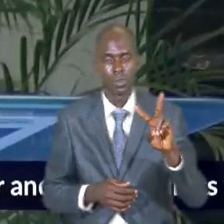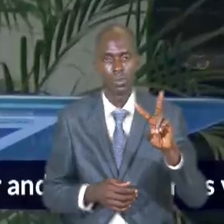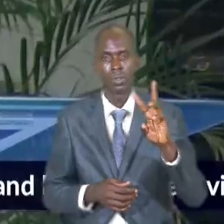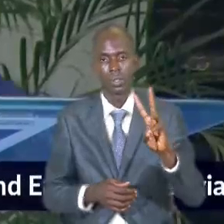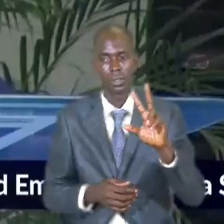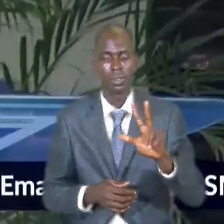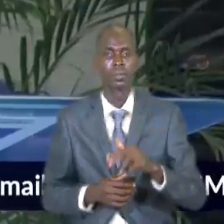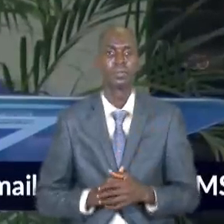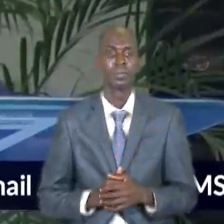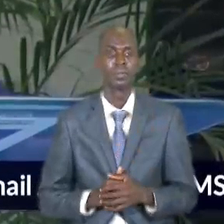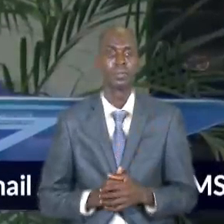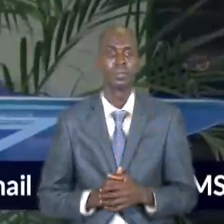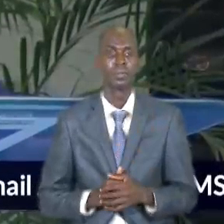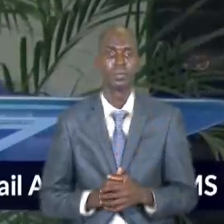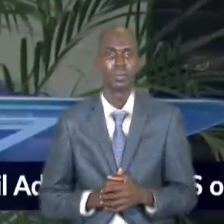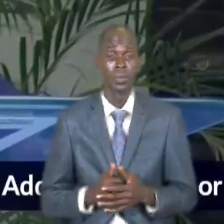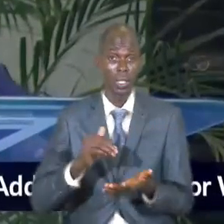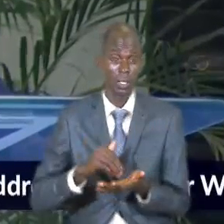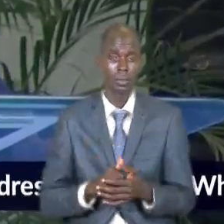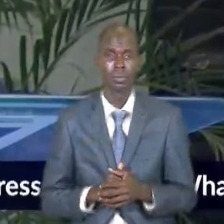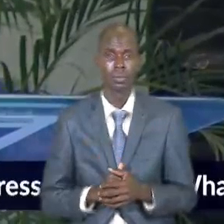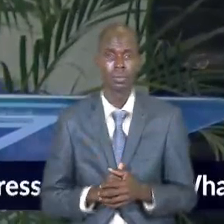091-544-49263. I'll tell the number again.